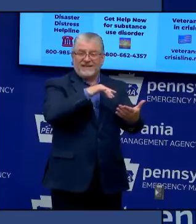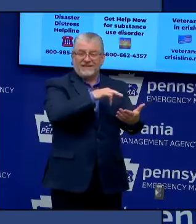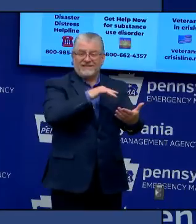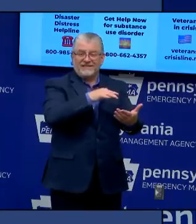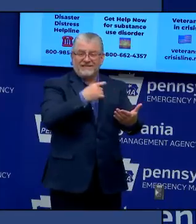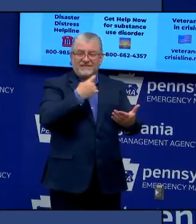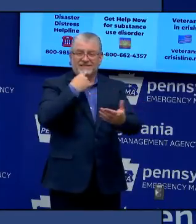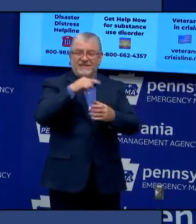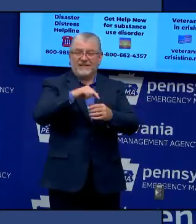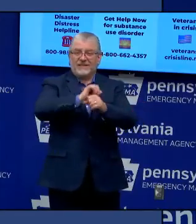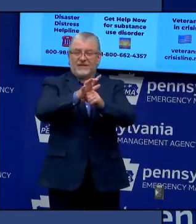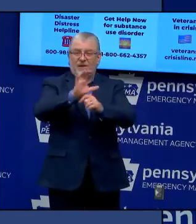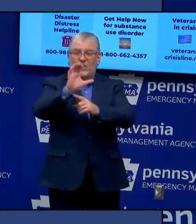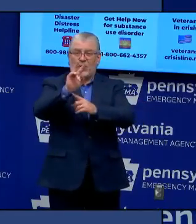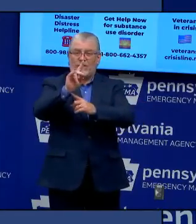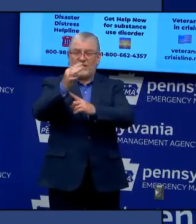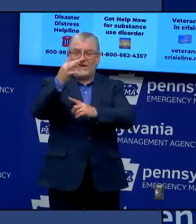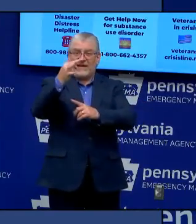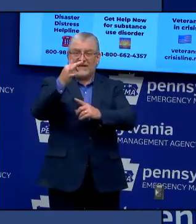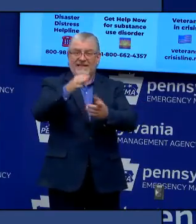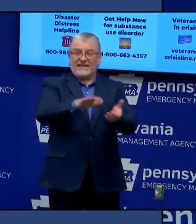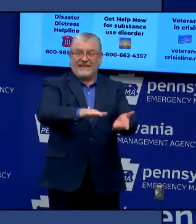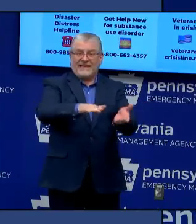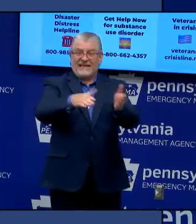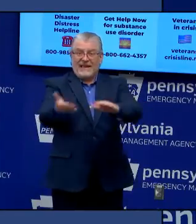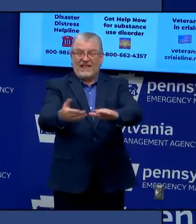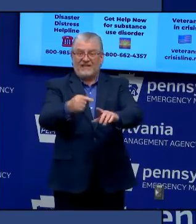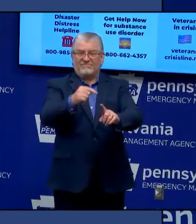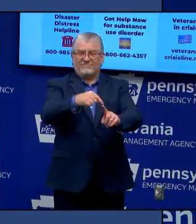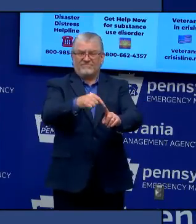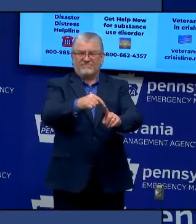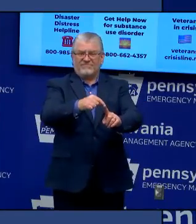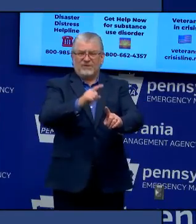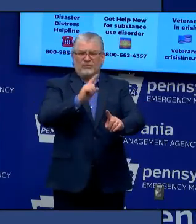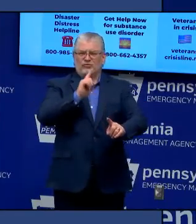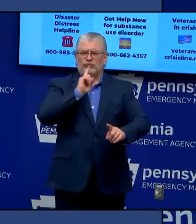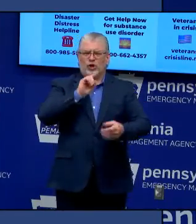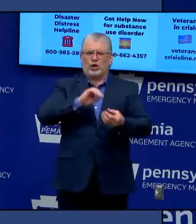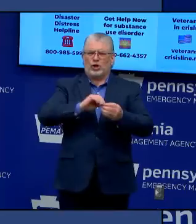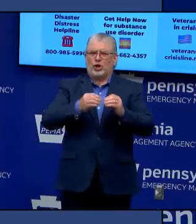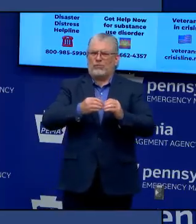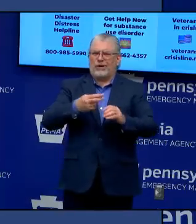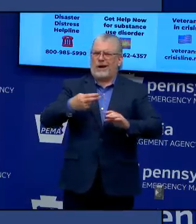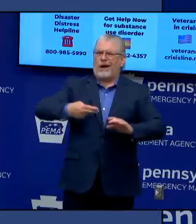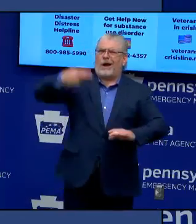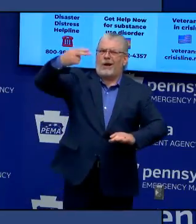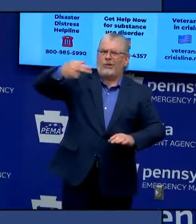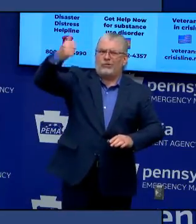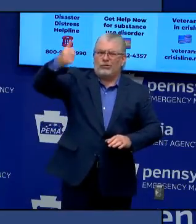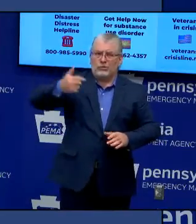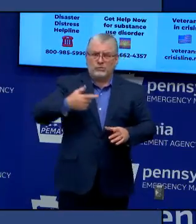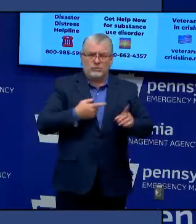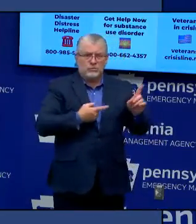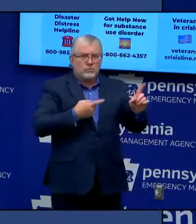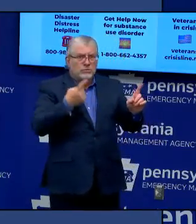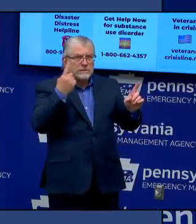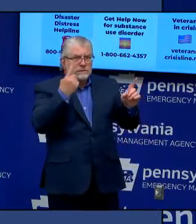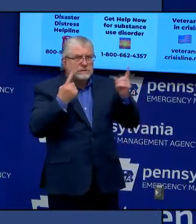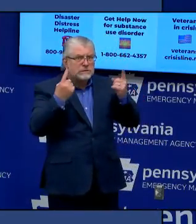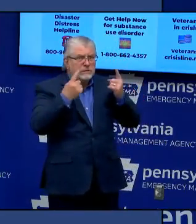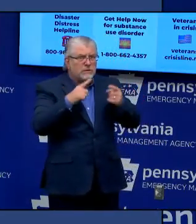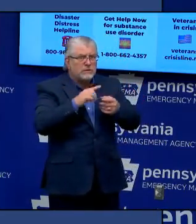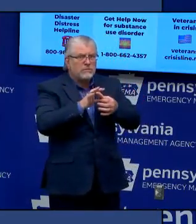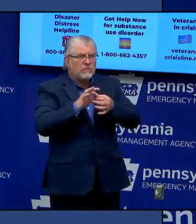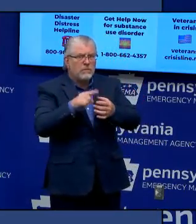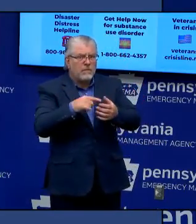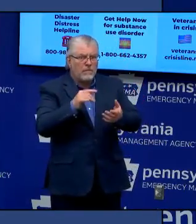has been reported so far? Is the department taking these findings into account? And are there any plans to re-examine pneumonia and influenza